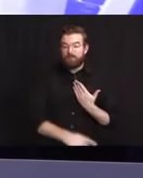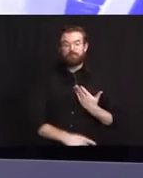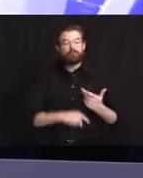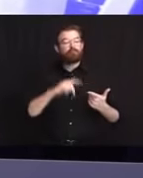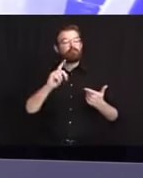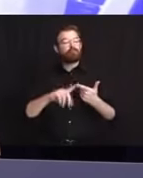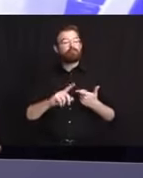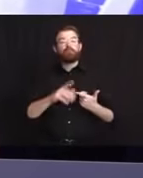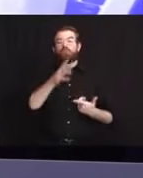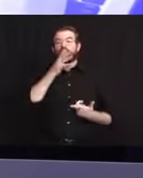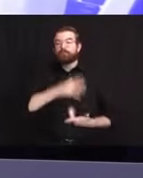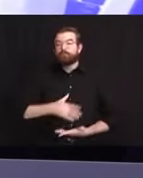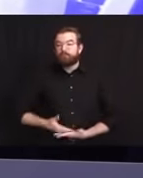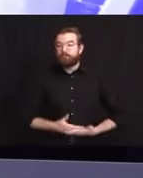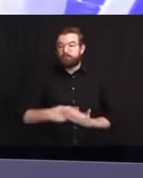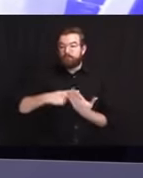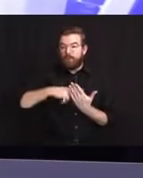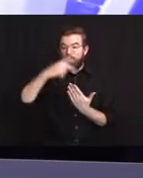annually serves